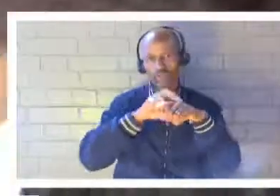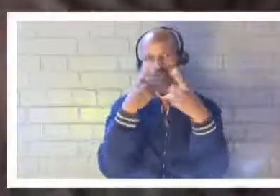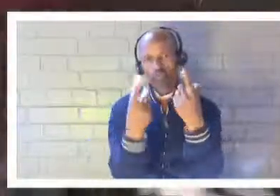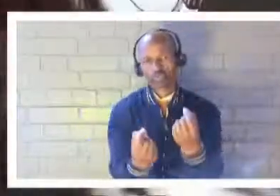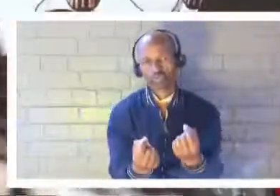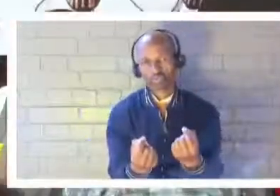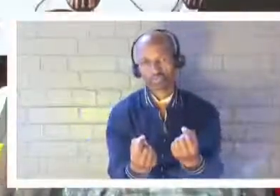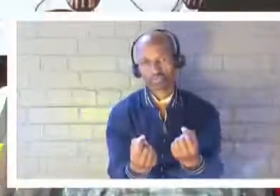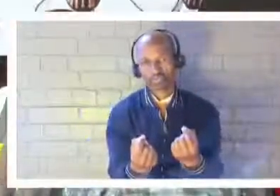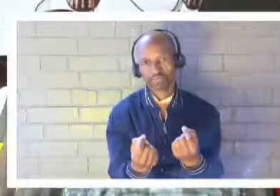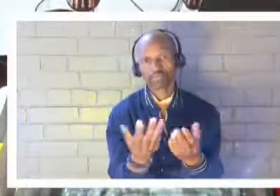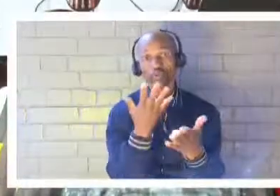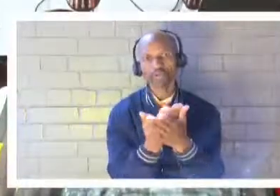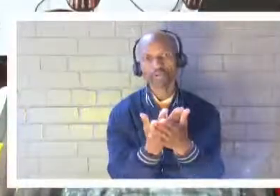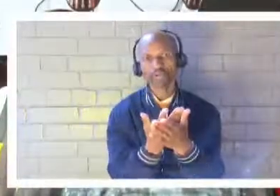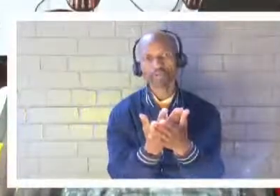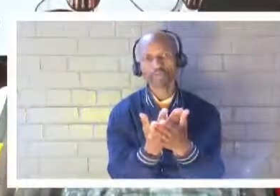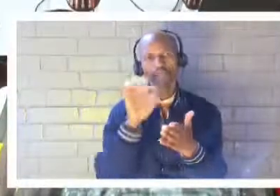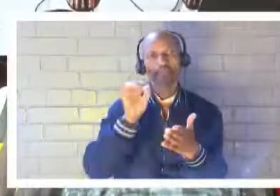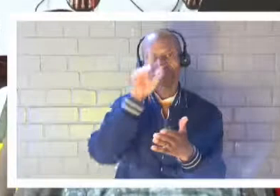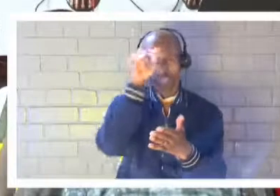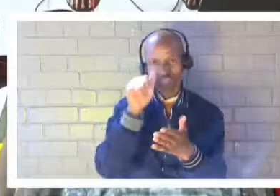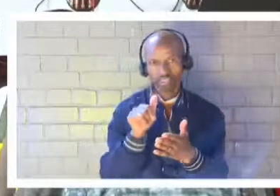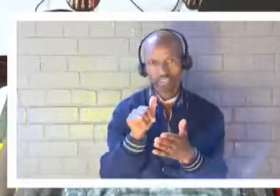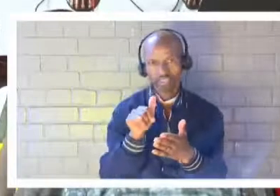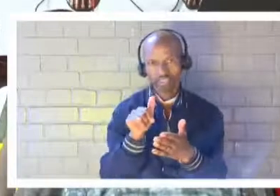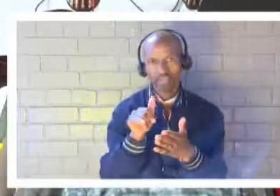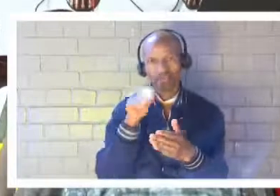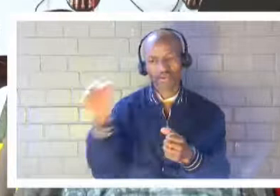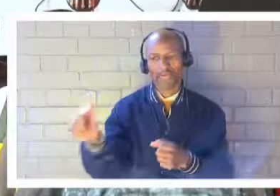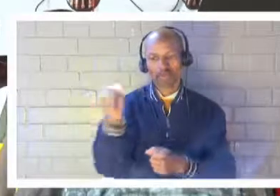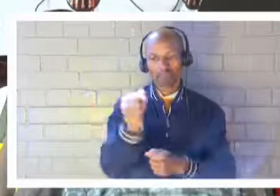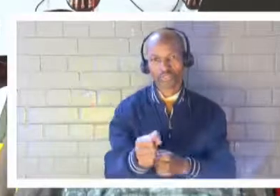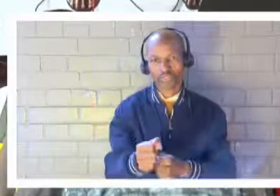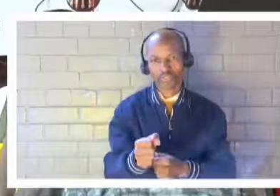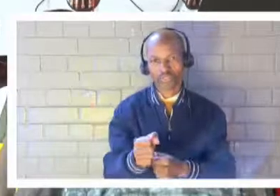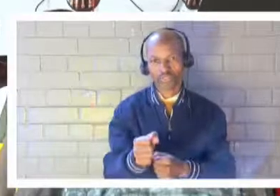also is to capacitate the appointment of